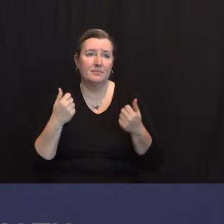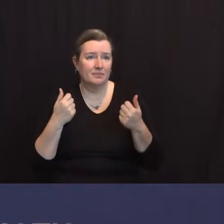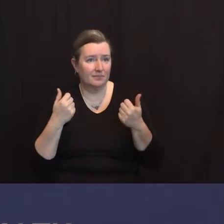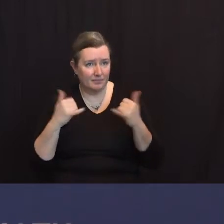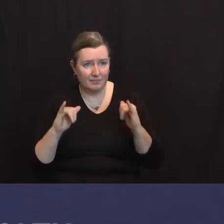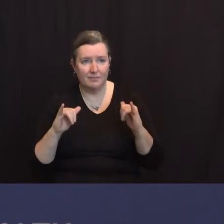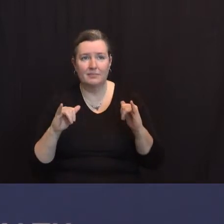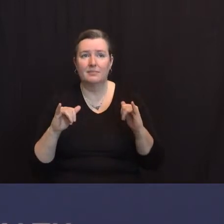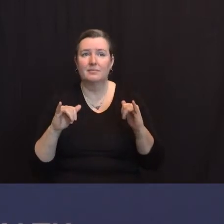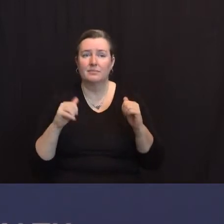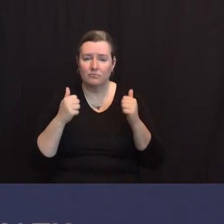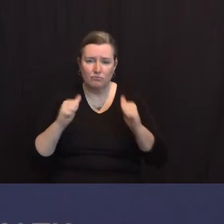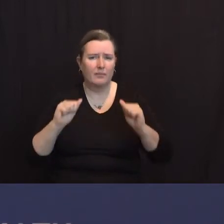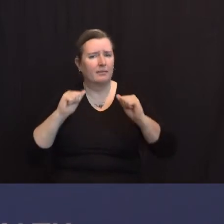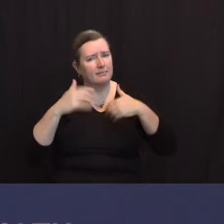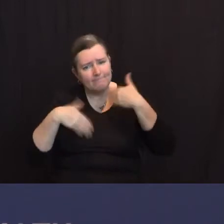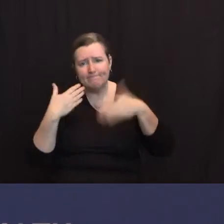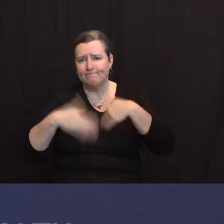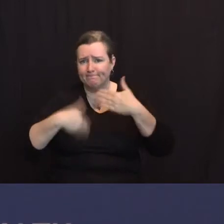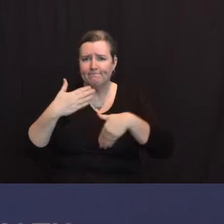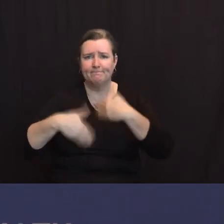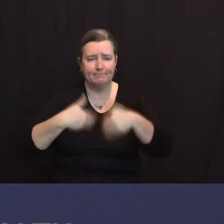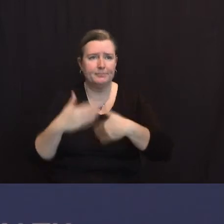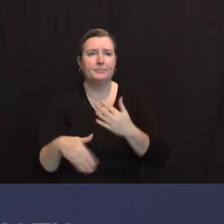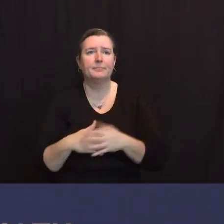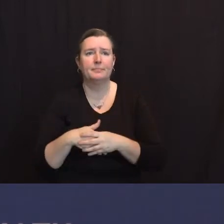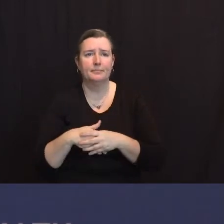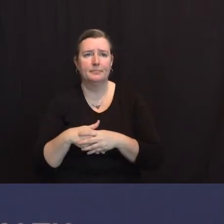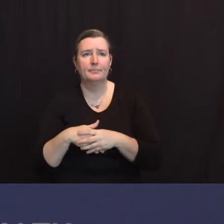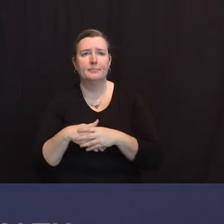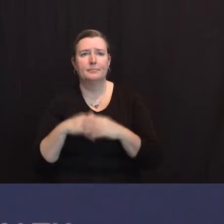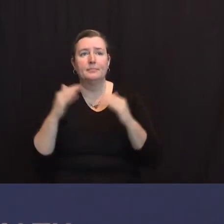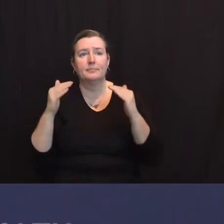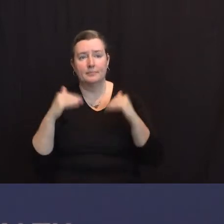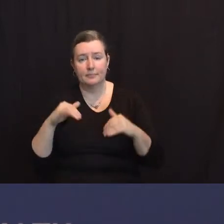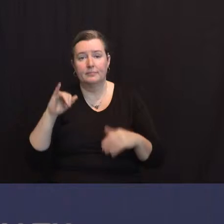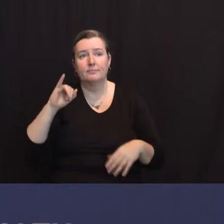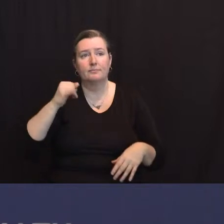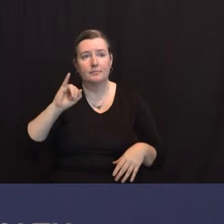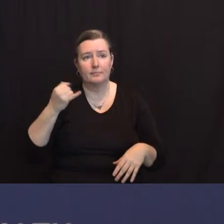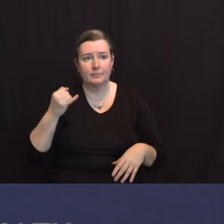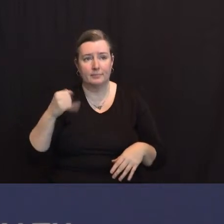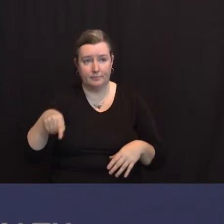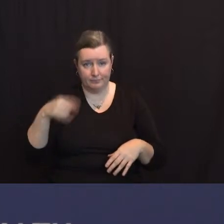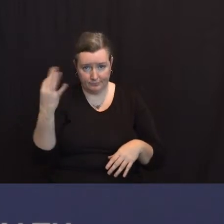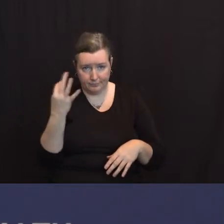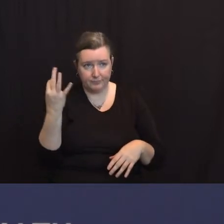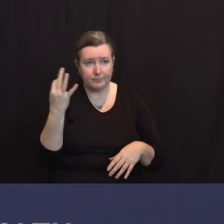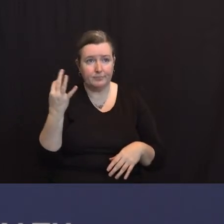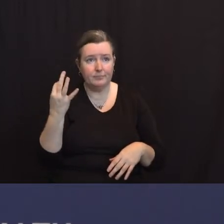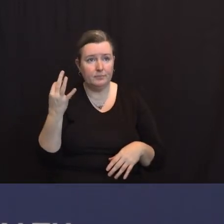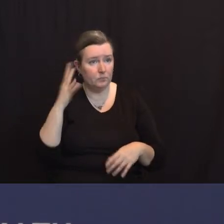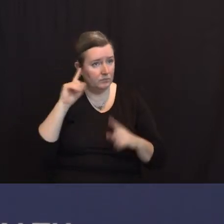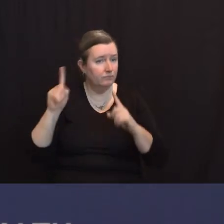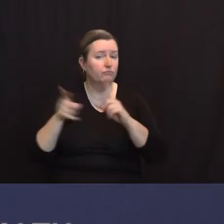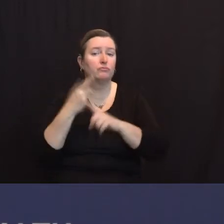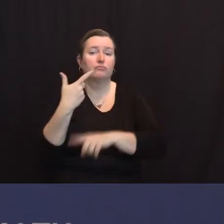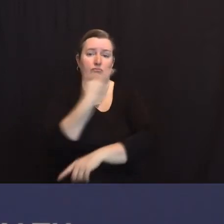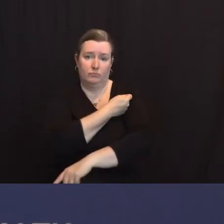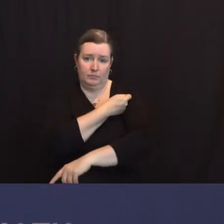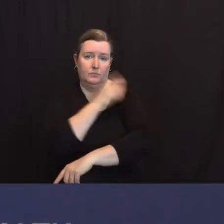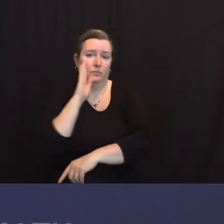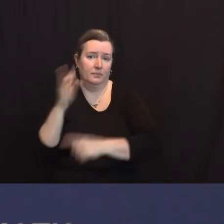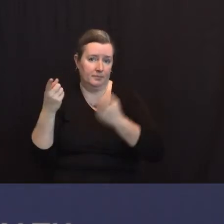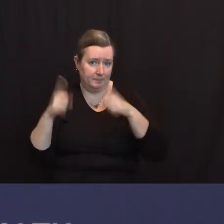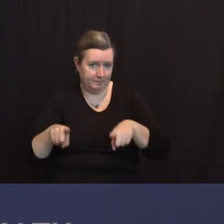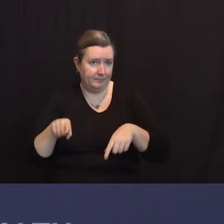that. J&J, I think Friday is the answer, and I think Eddie and I have been quite clear. More importantly, Eddie has, this is no second-class